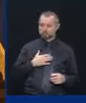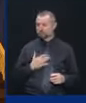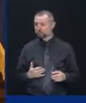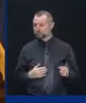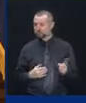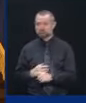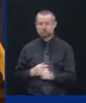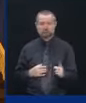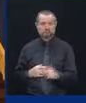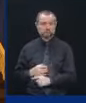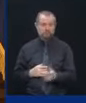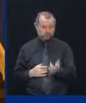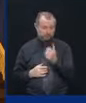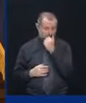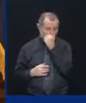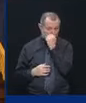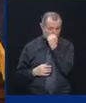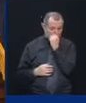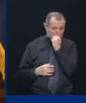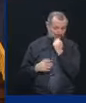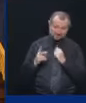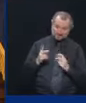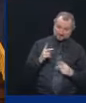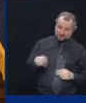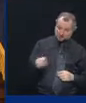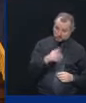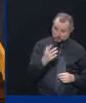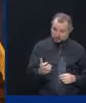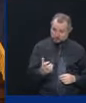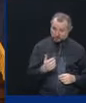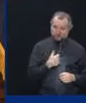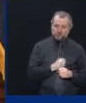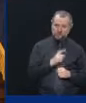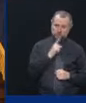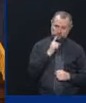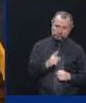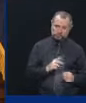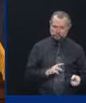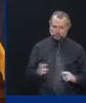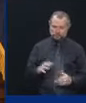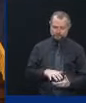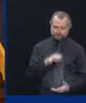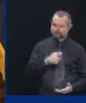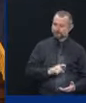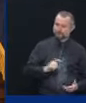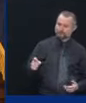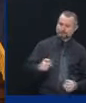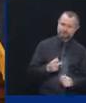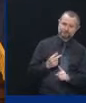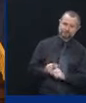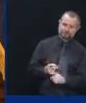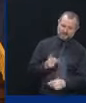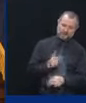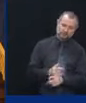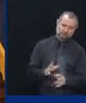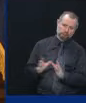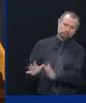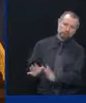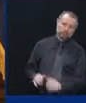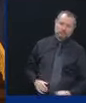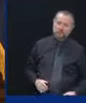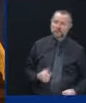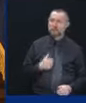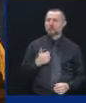we'll make sure anyone who will take it will have the allocation. We just don't want to